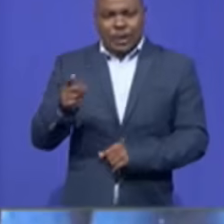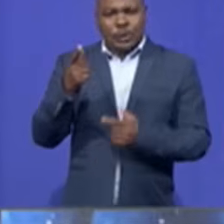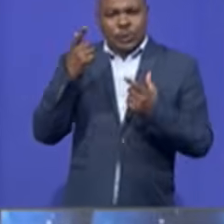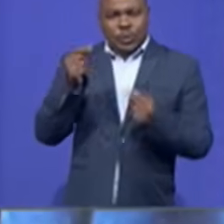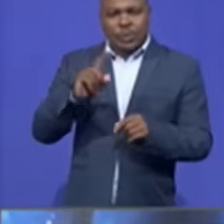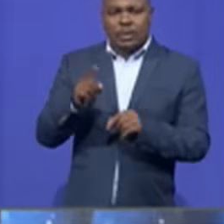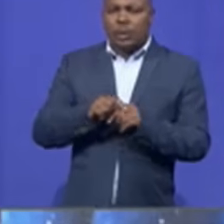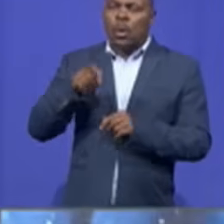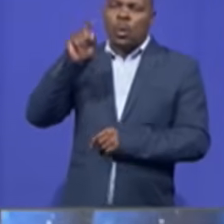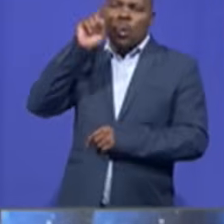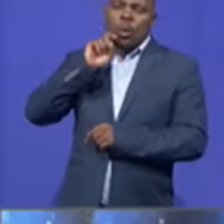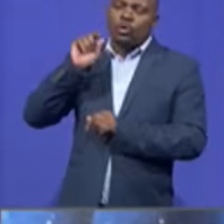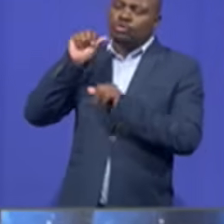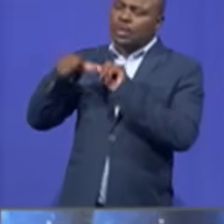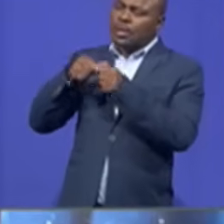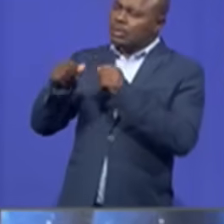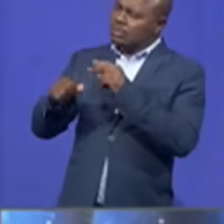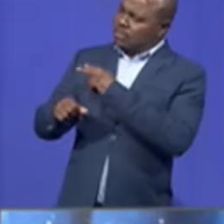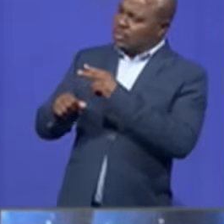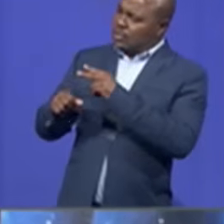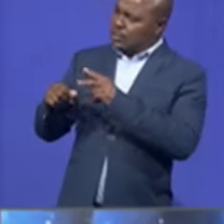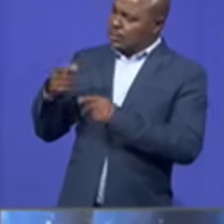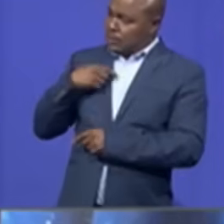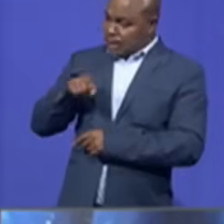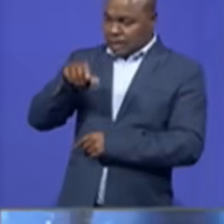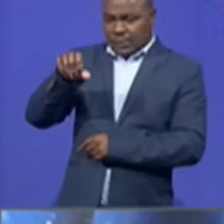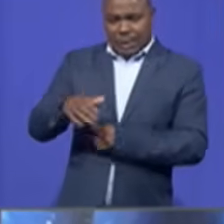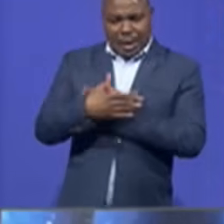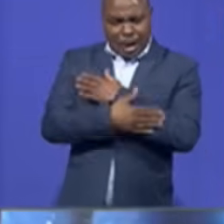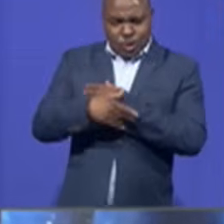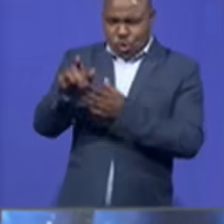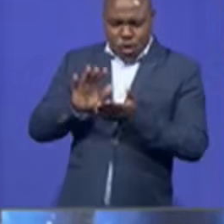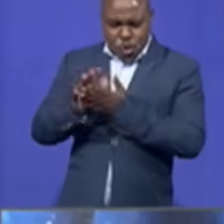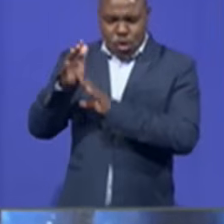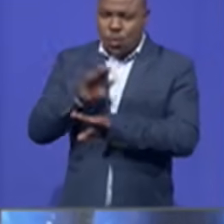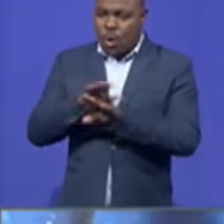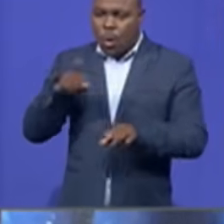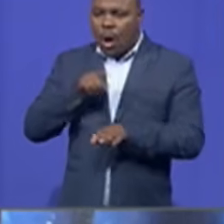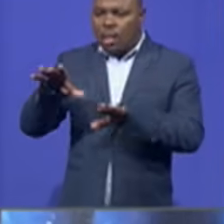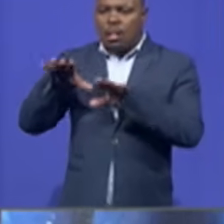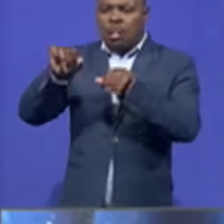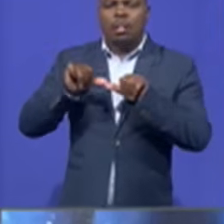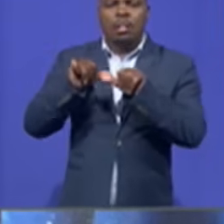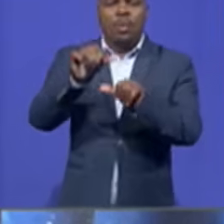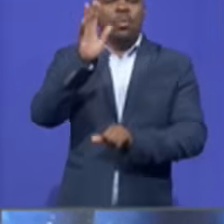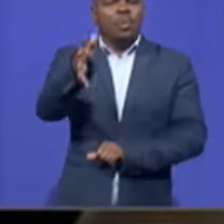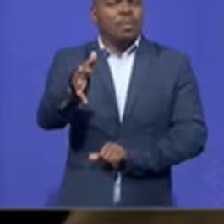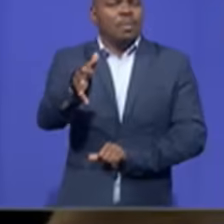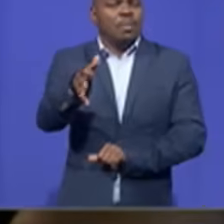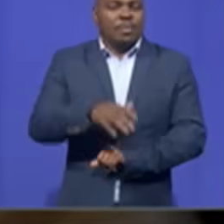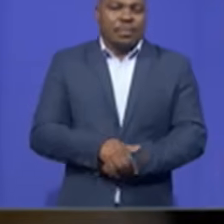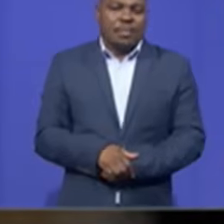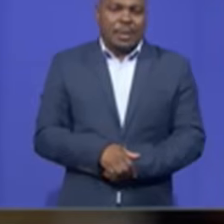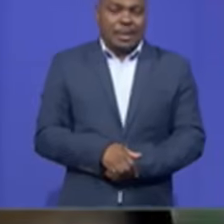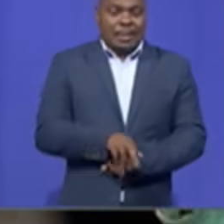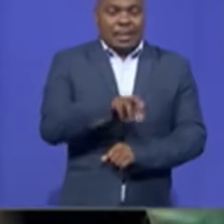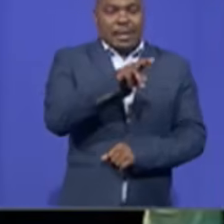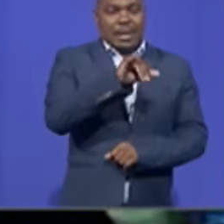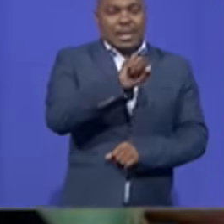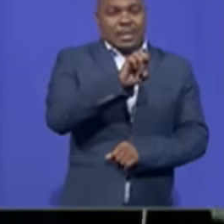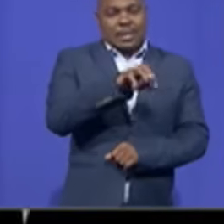old generation that we don't mess up the country that they are going to inherit from us. Rise